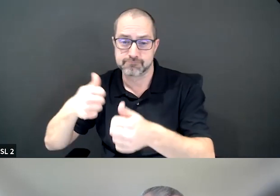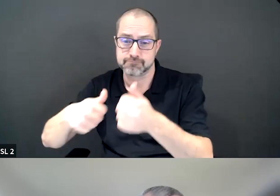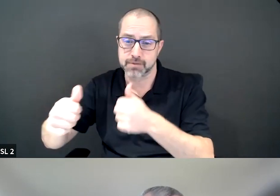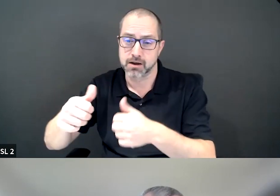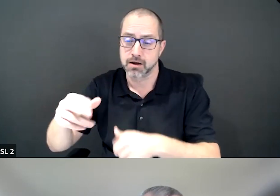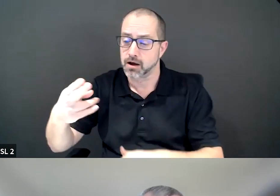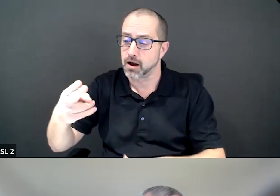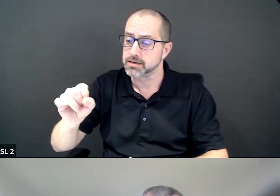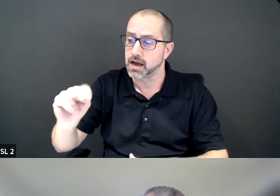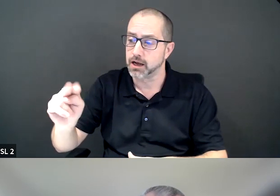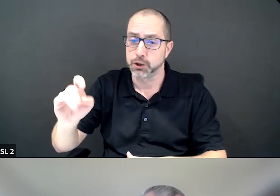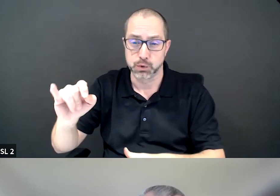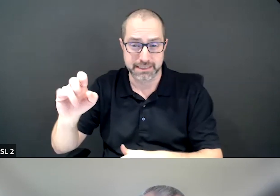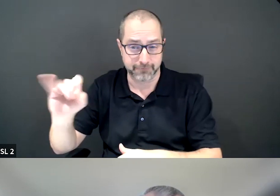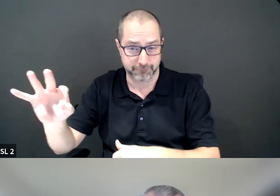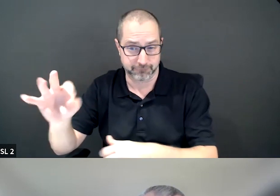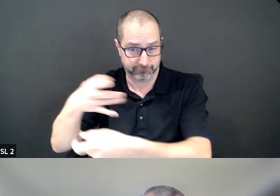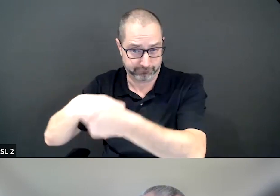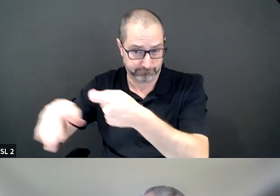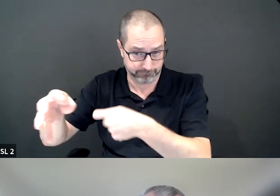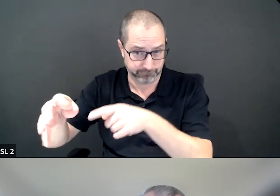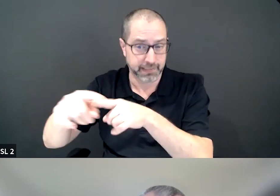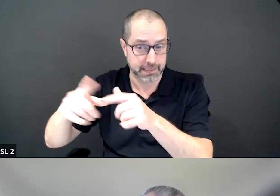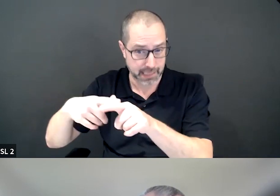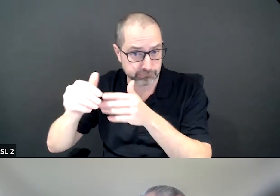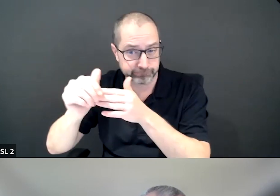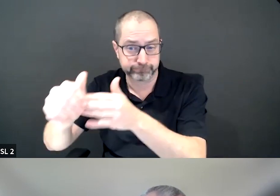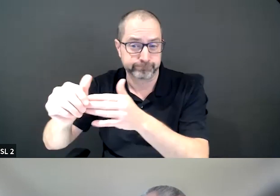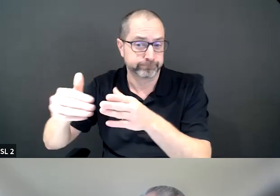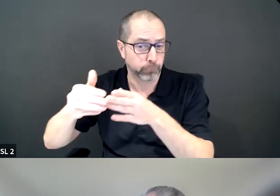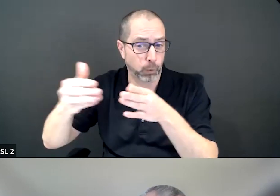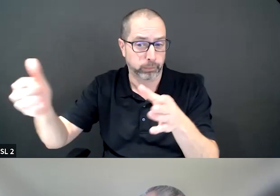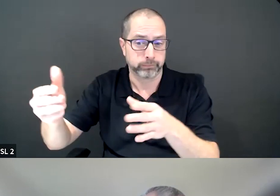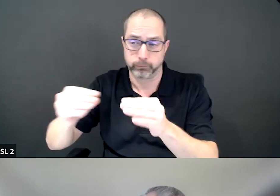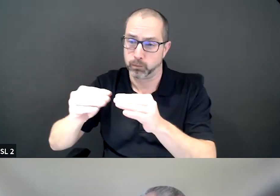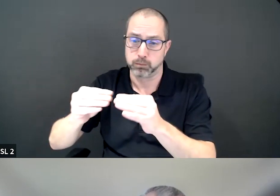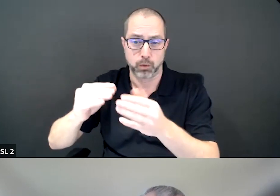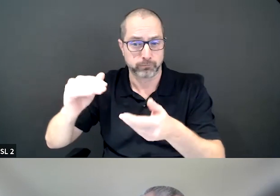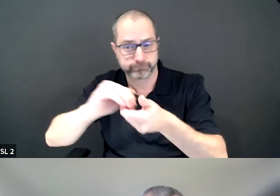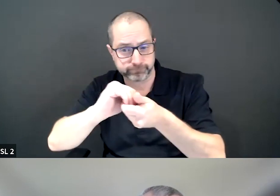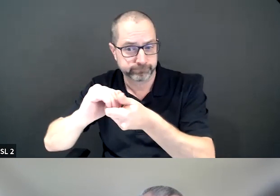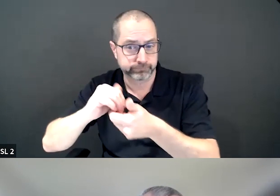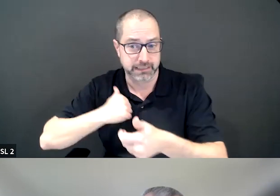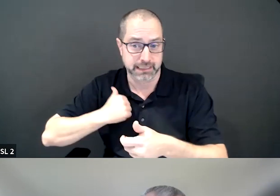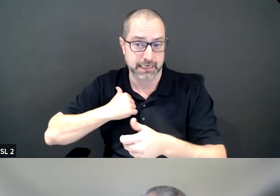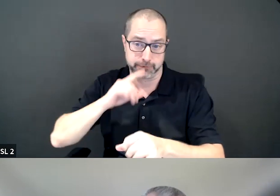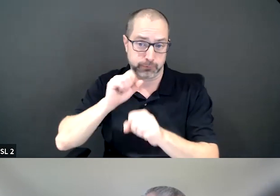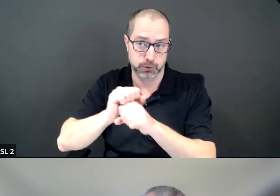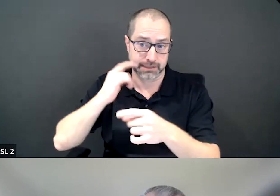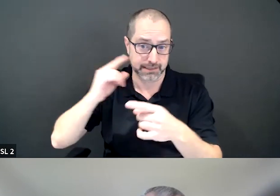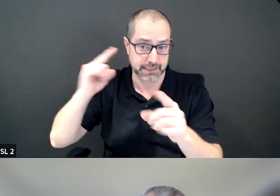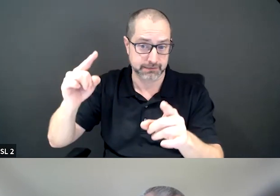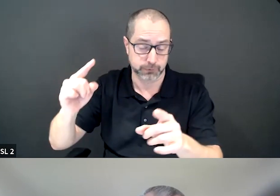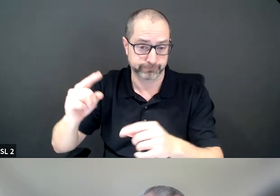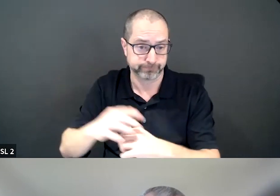Youssef, and it really opened the door for the kind of collaboration that has made Canada a real success story in the world. And today they'll be turning